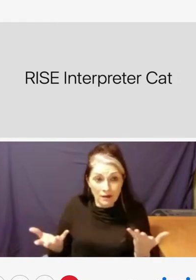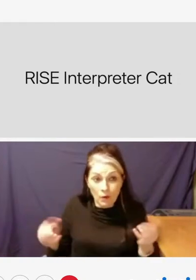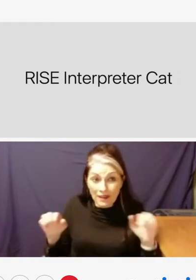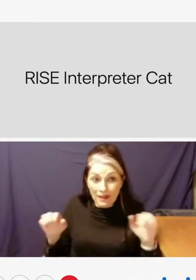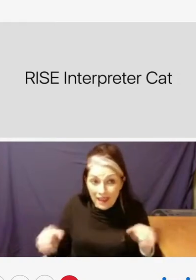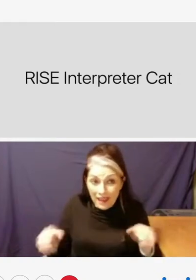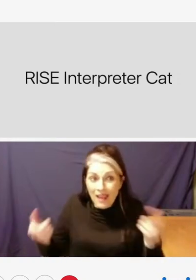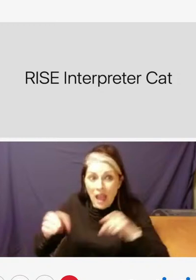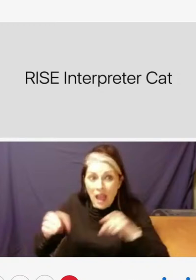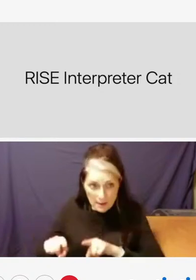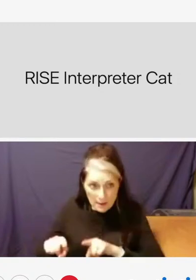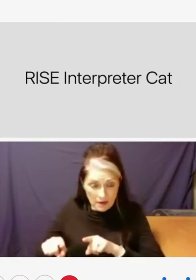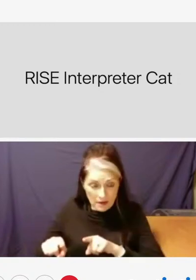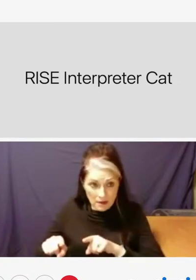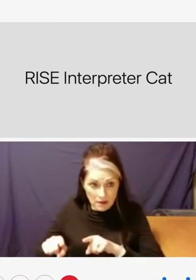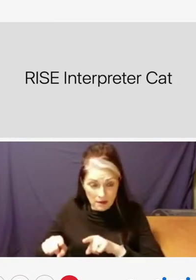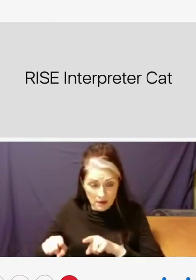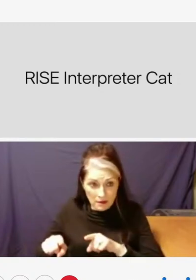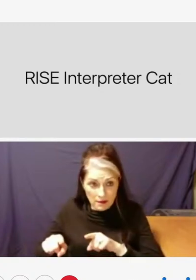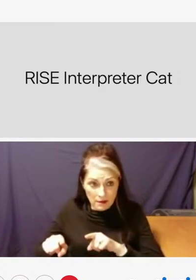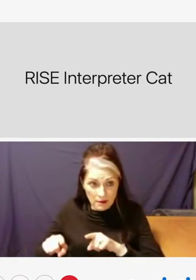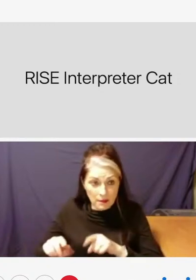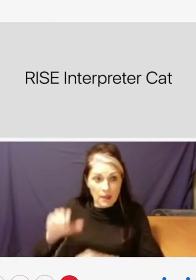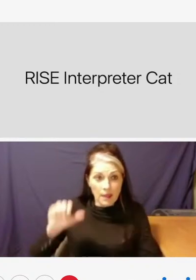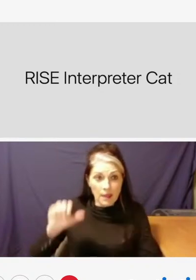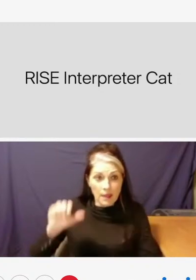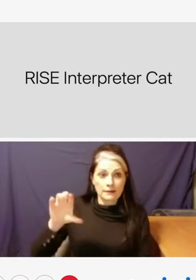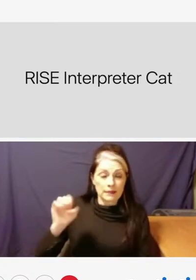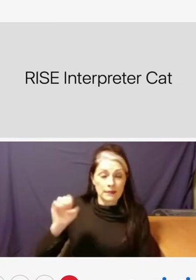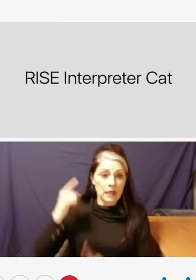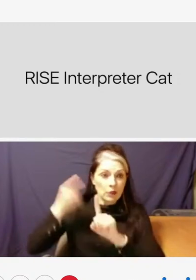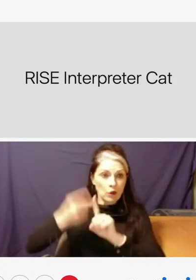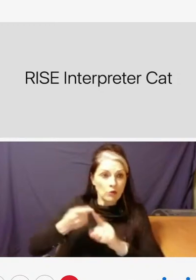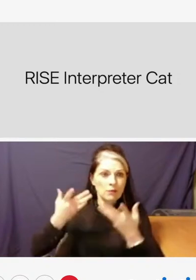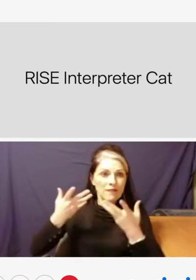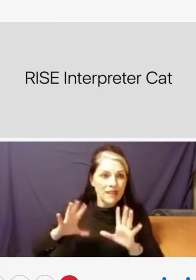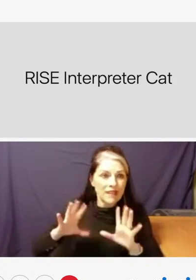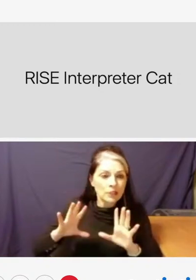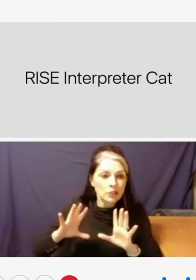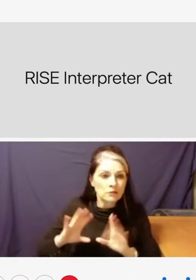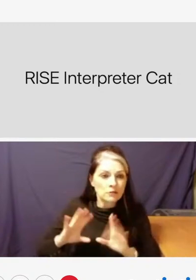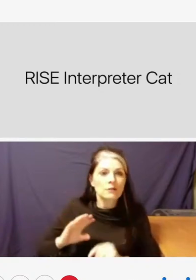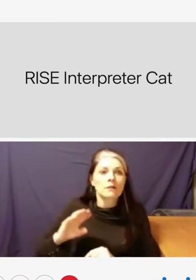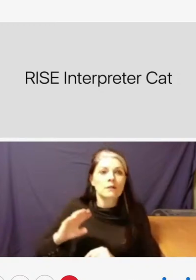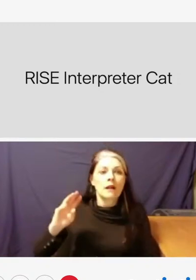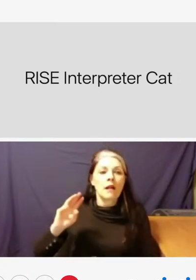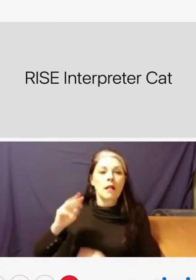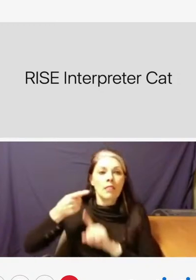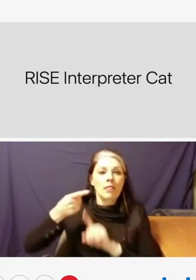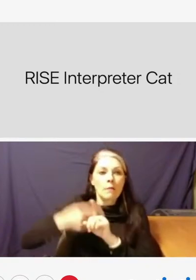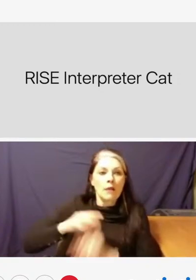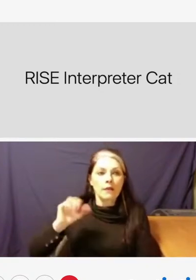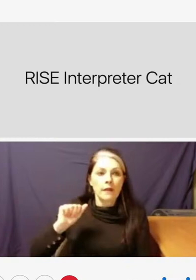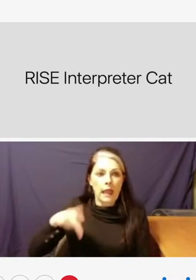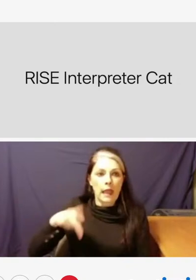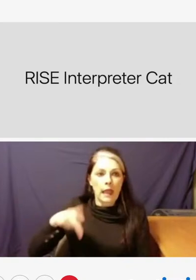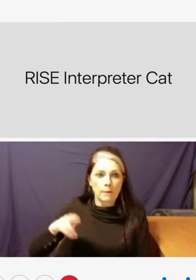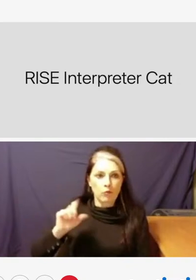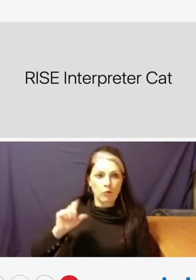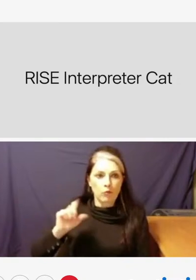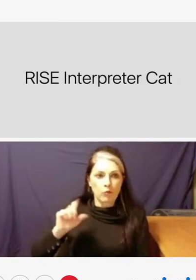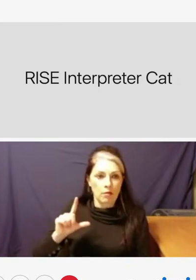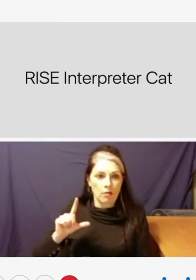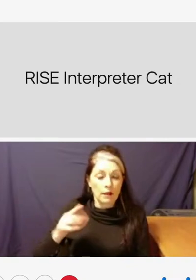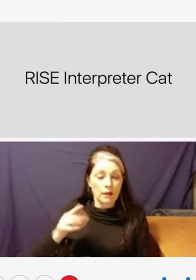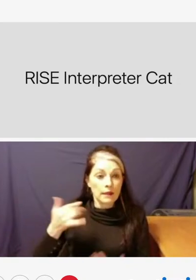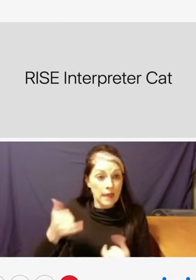would as's goal is to be done by April and I know I I said the same thing last time because this way we'll give you time to approve we'll give